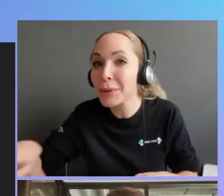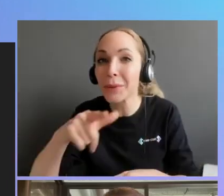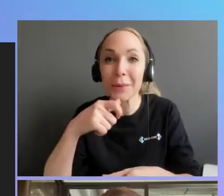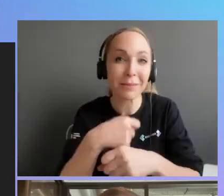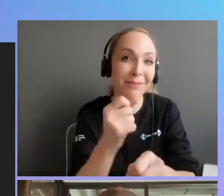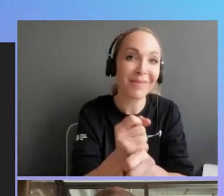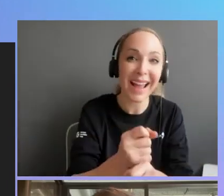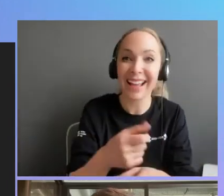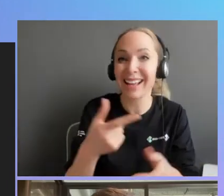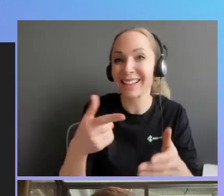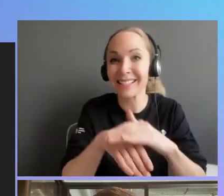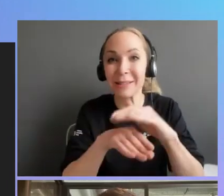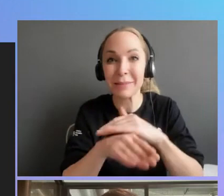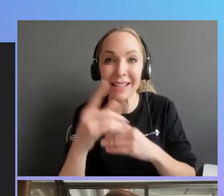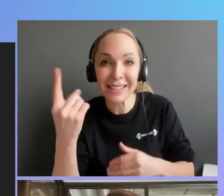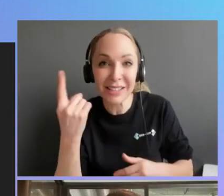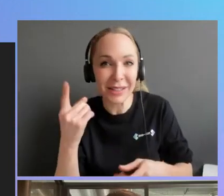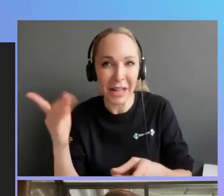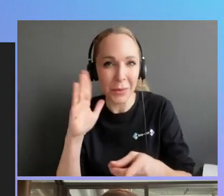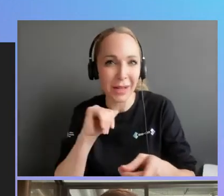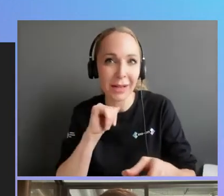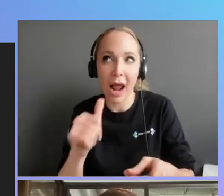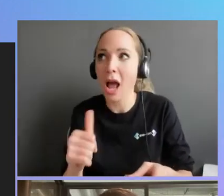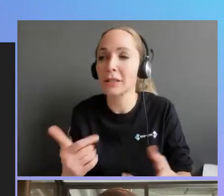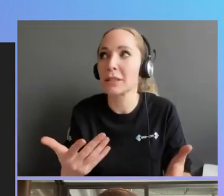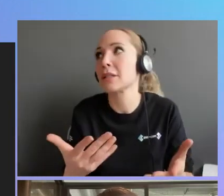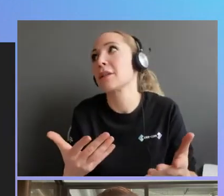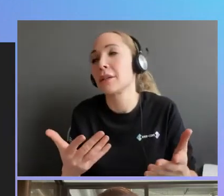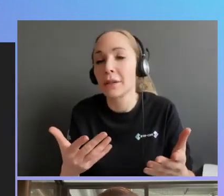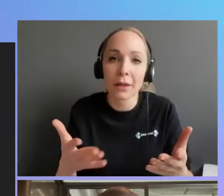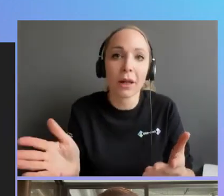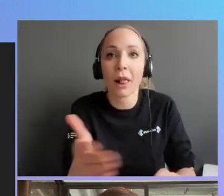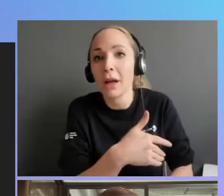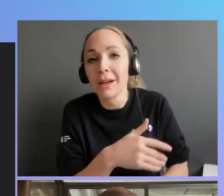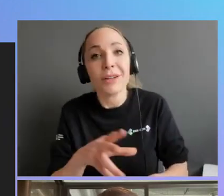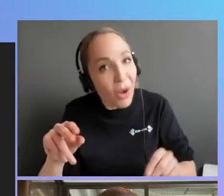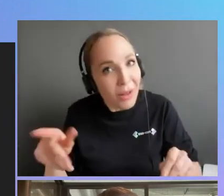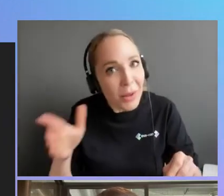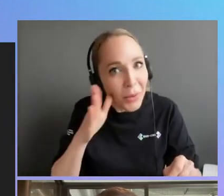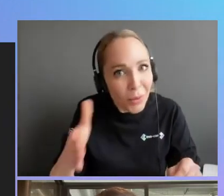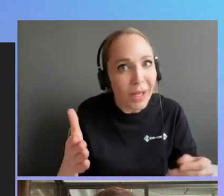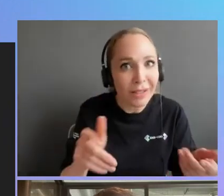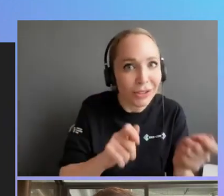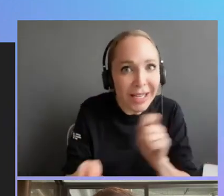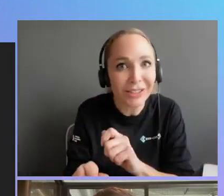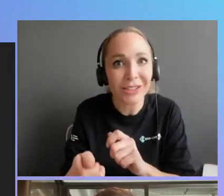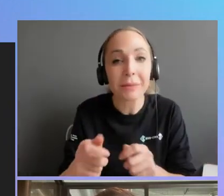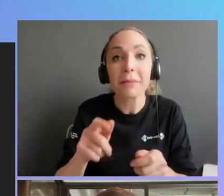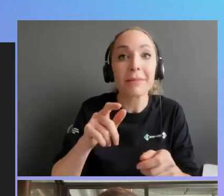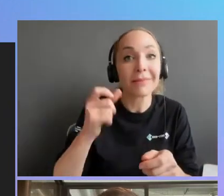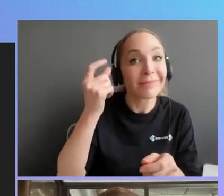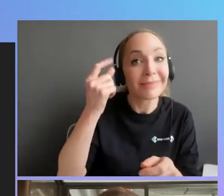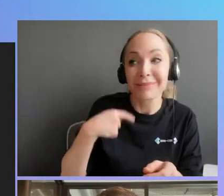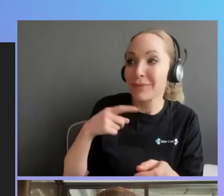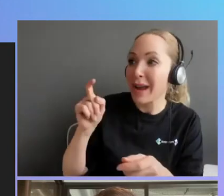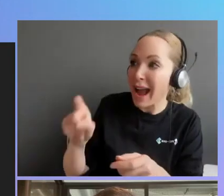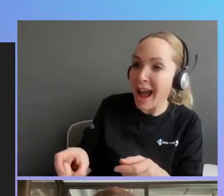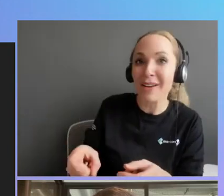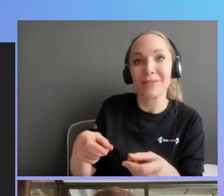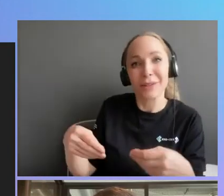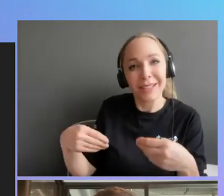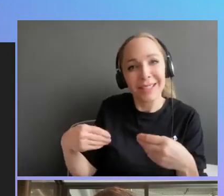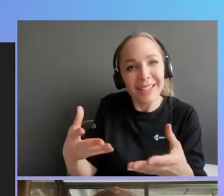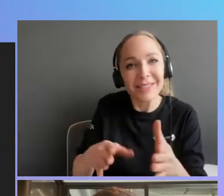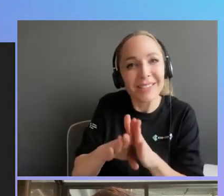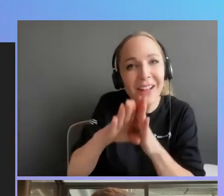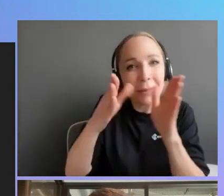not going to go out of their way to not do them. So let's set our developers up for success and set our application up